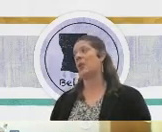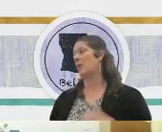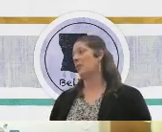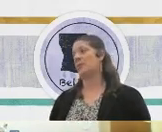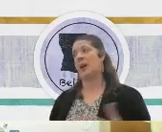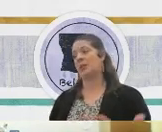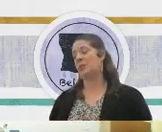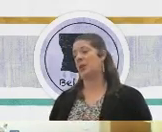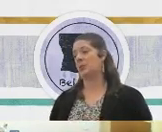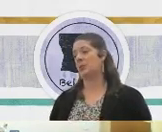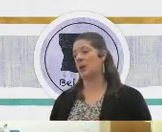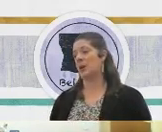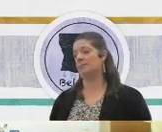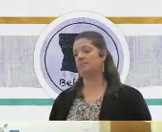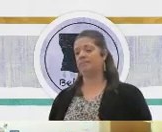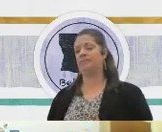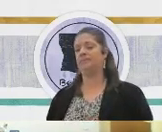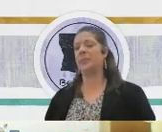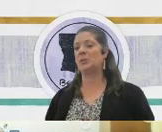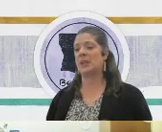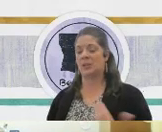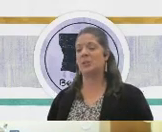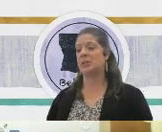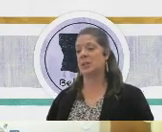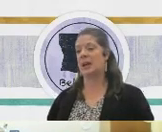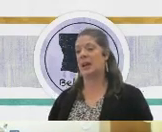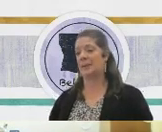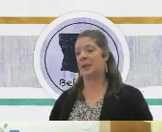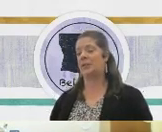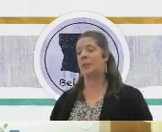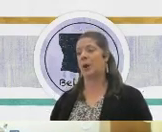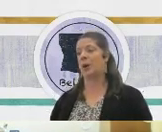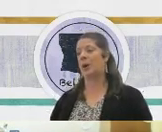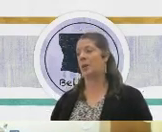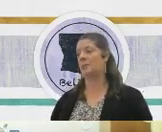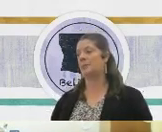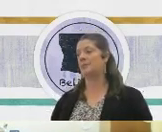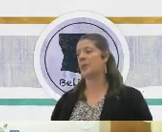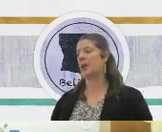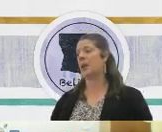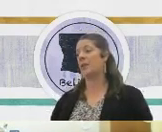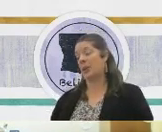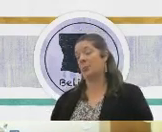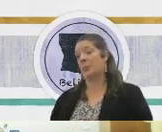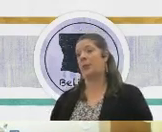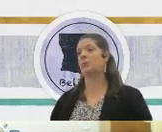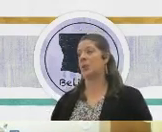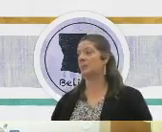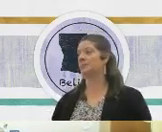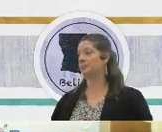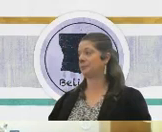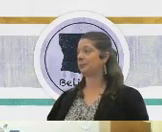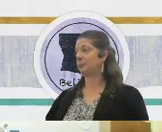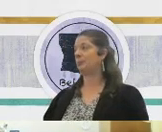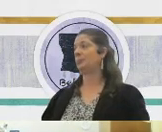to follow those, those statutes and send that applicant for a fingerprint background